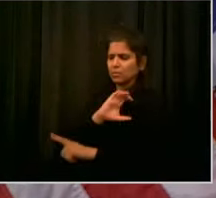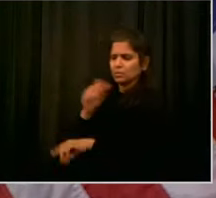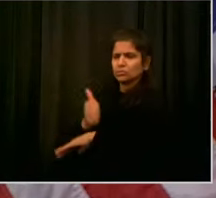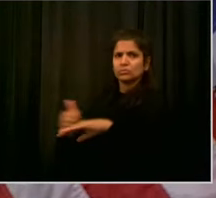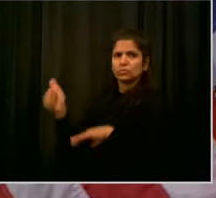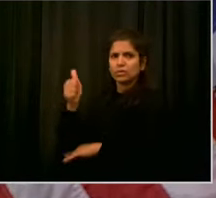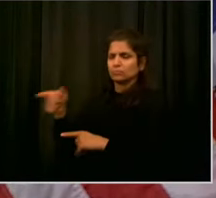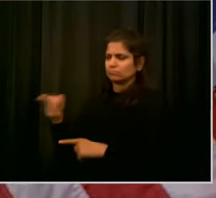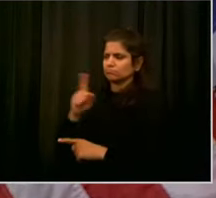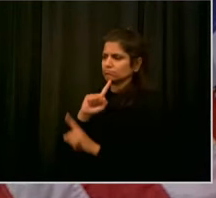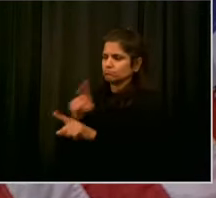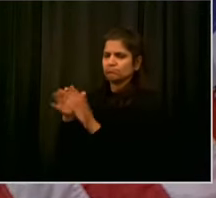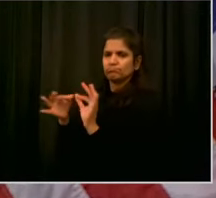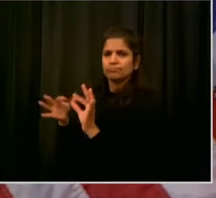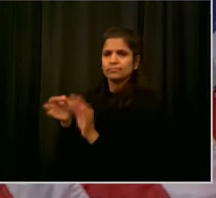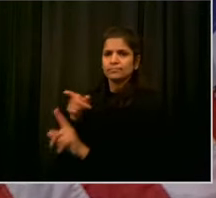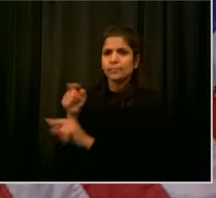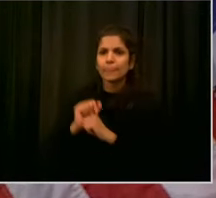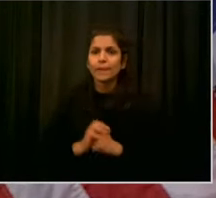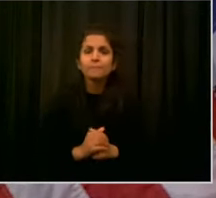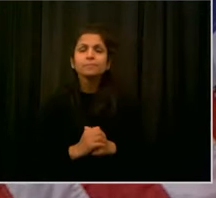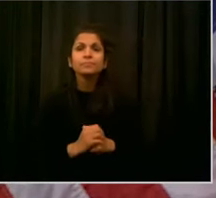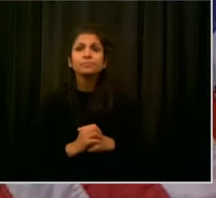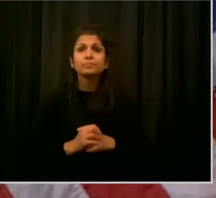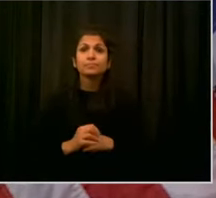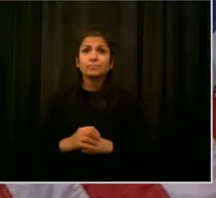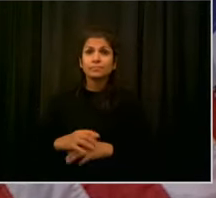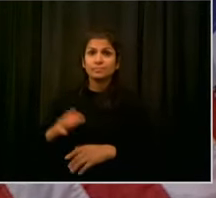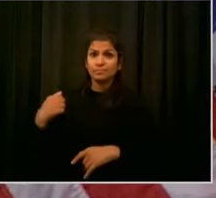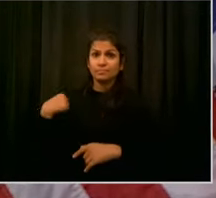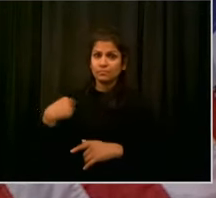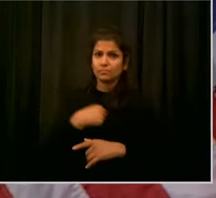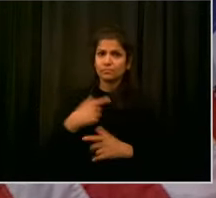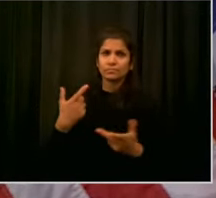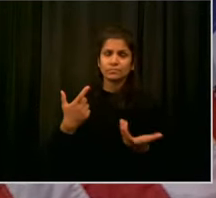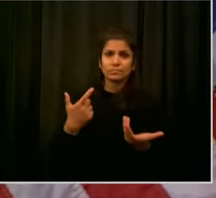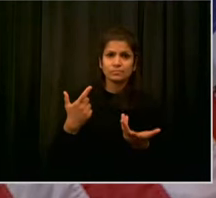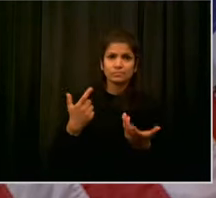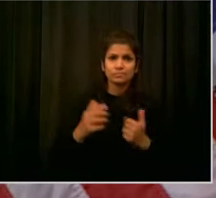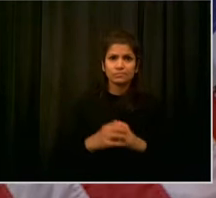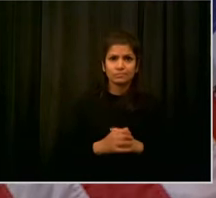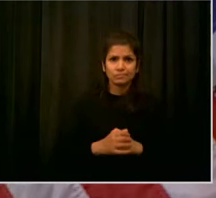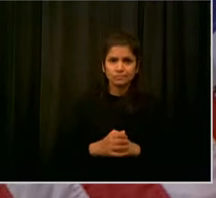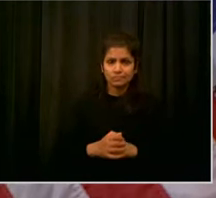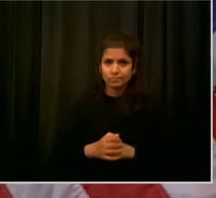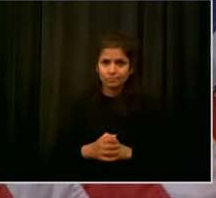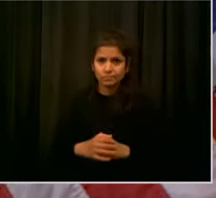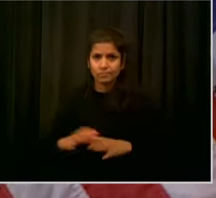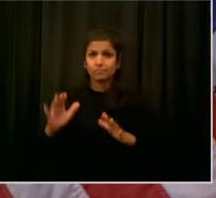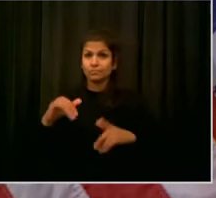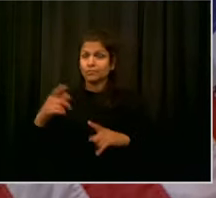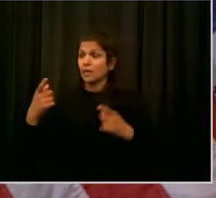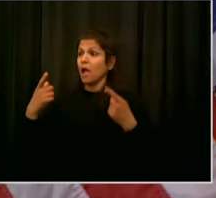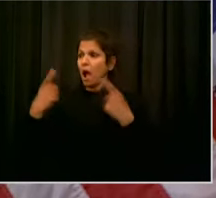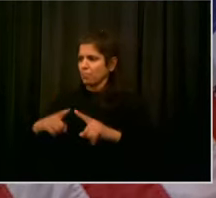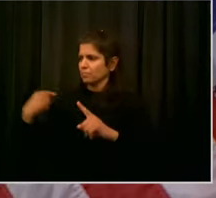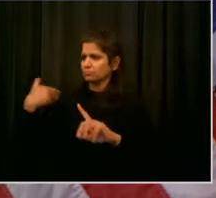you that evidence, which he can provide. As everyone understands, there's some information that's not yet providable because of security